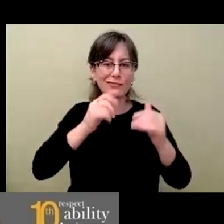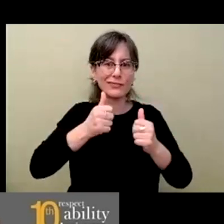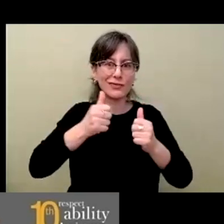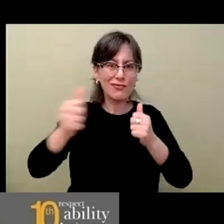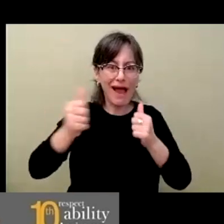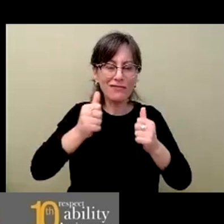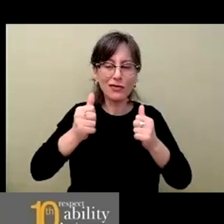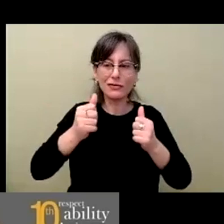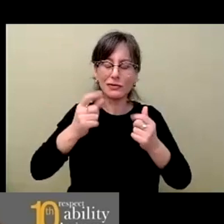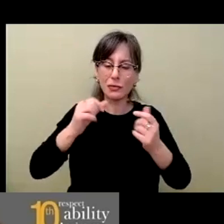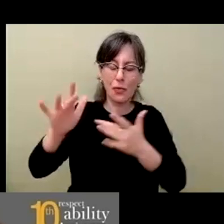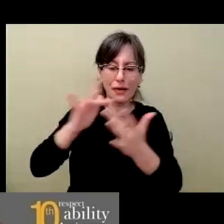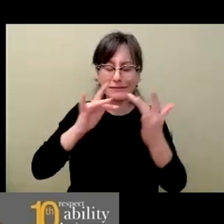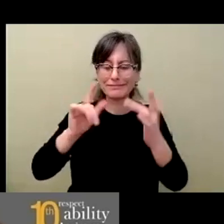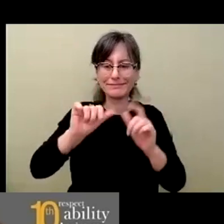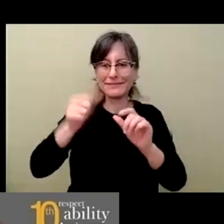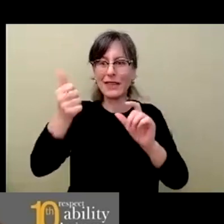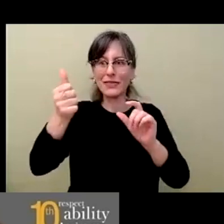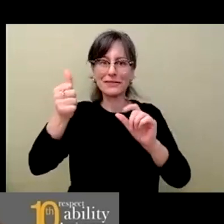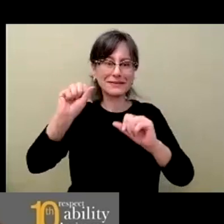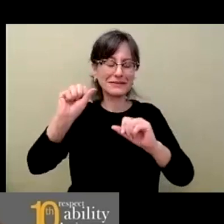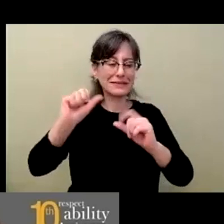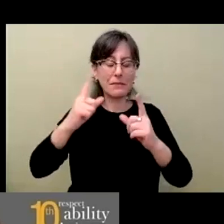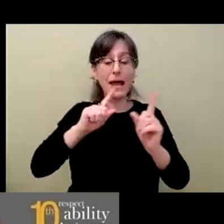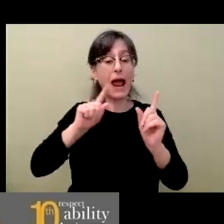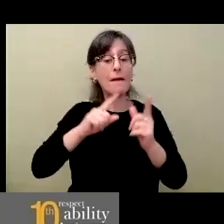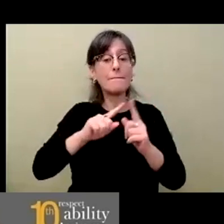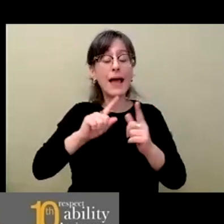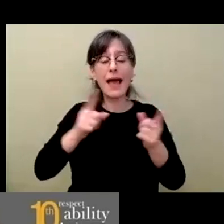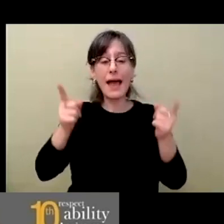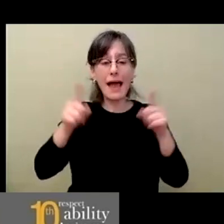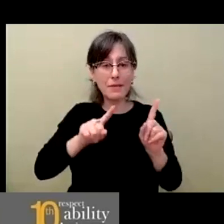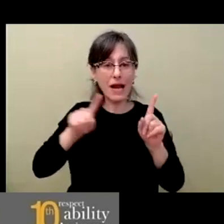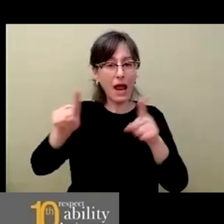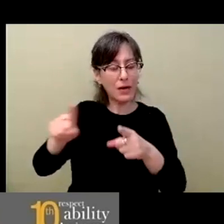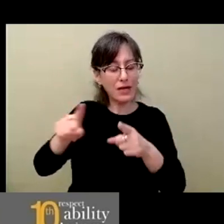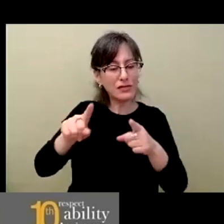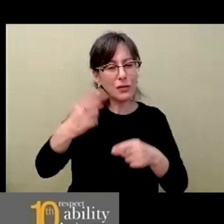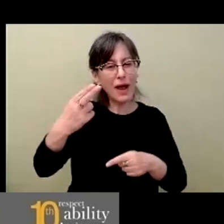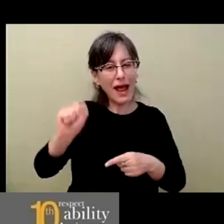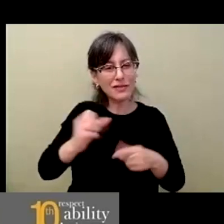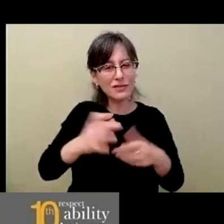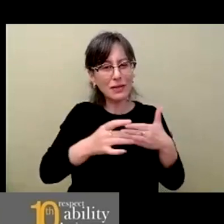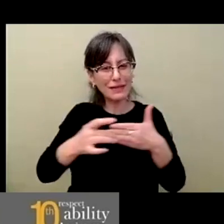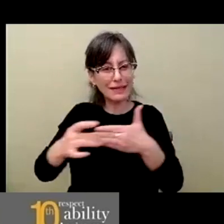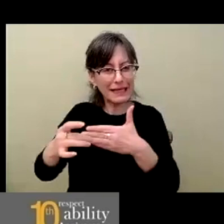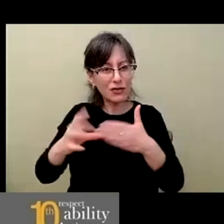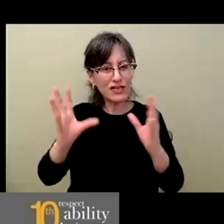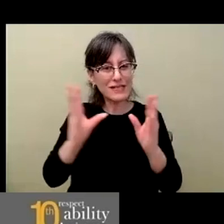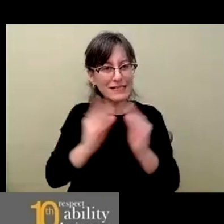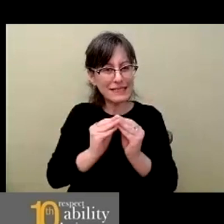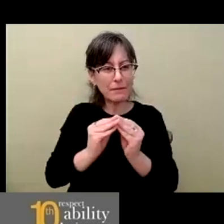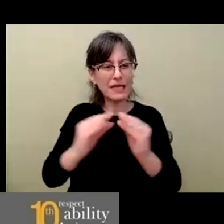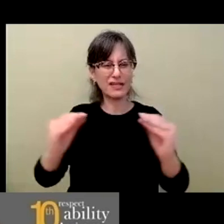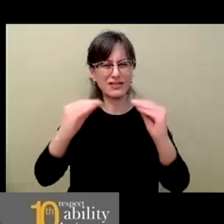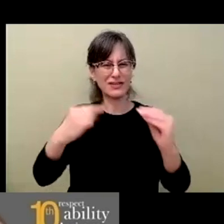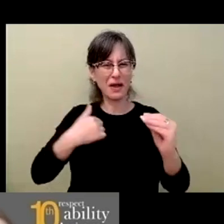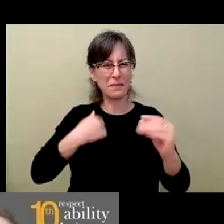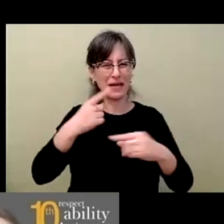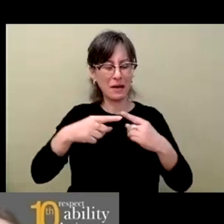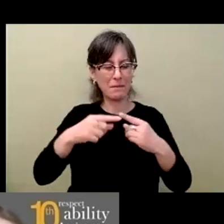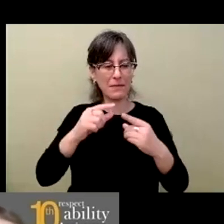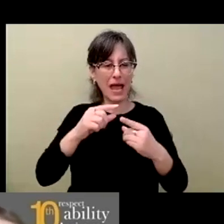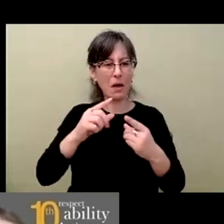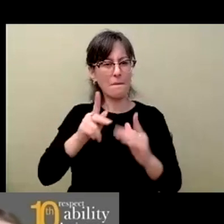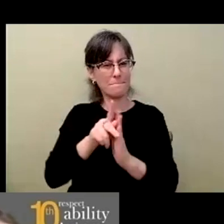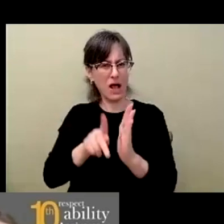I went to a high school leadership summit that taught me a little bit about how policy